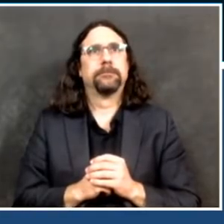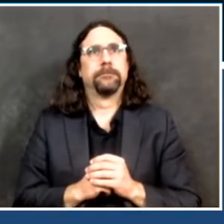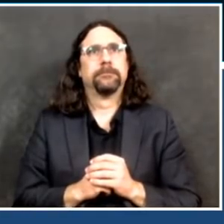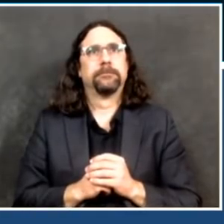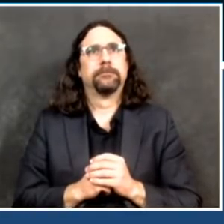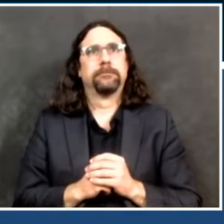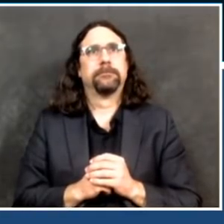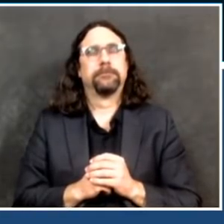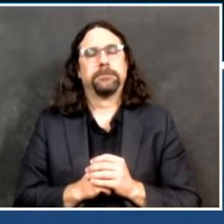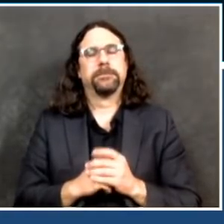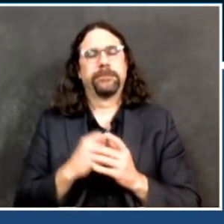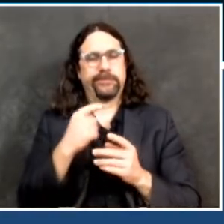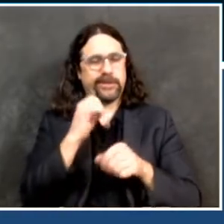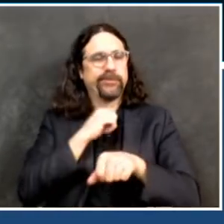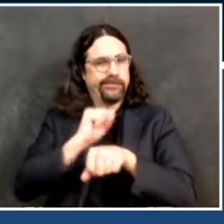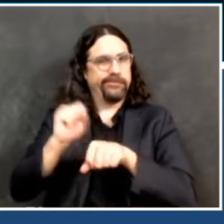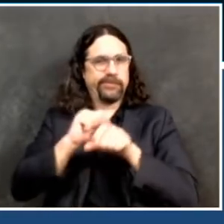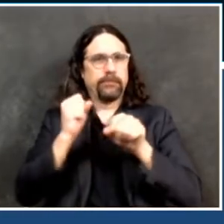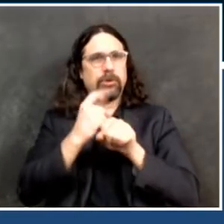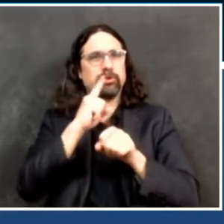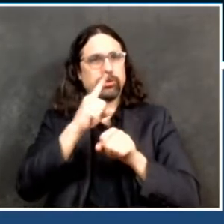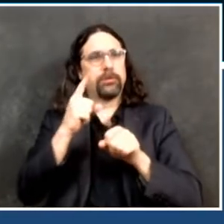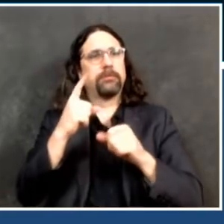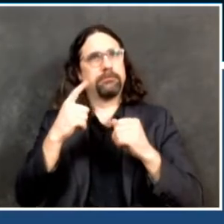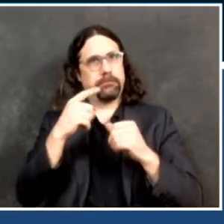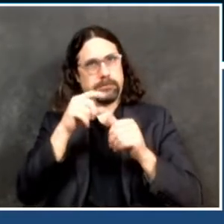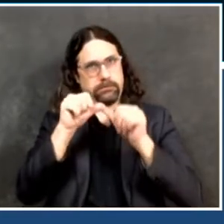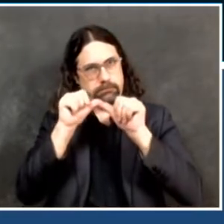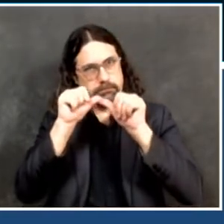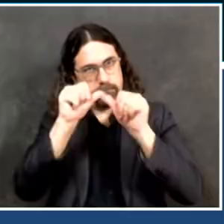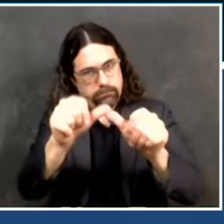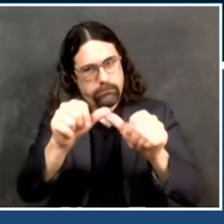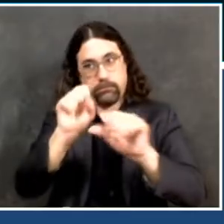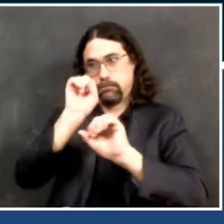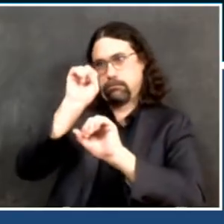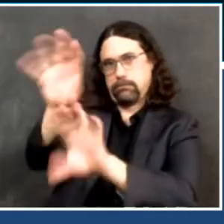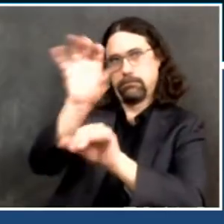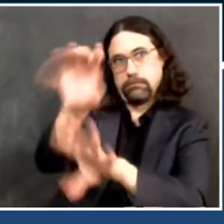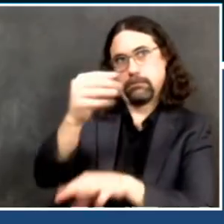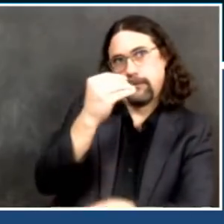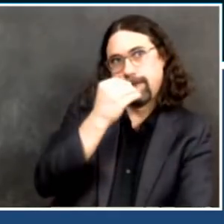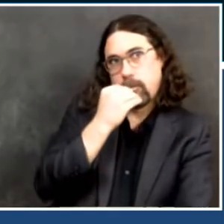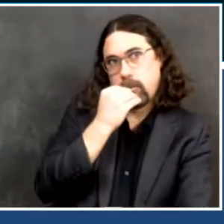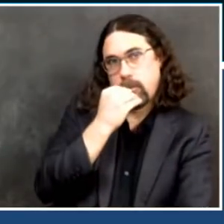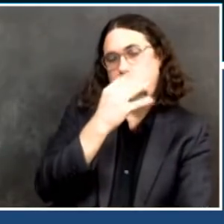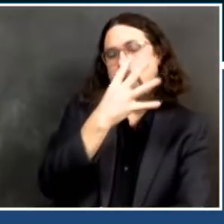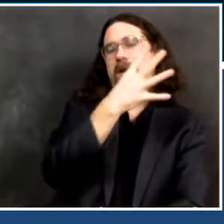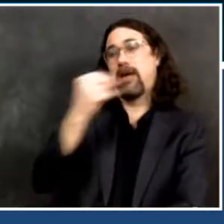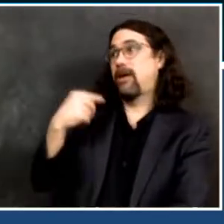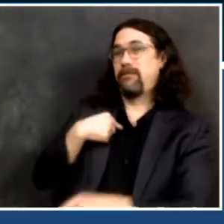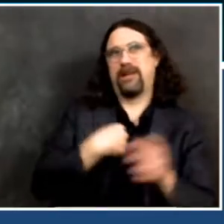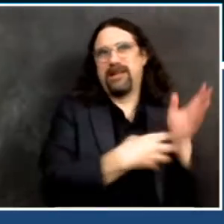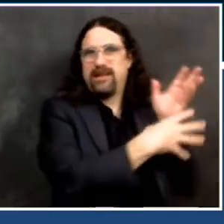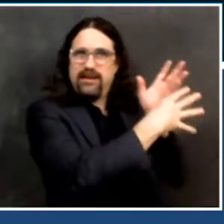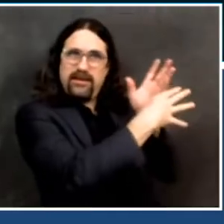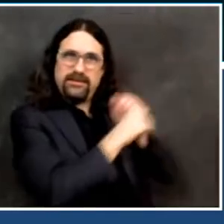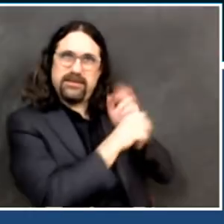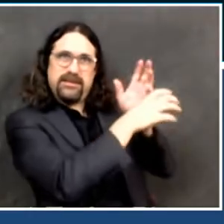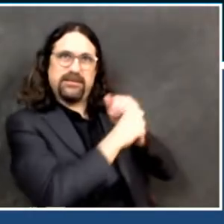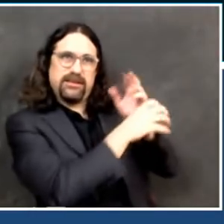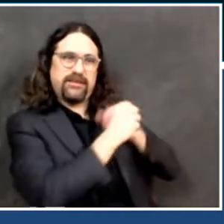Even a small disruption in the food supply would have a huge negative effect on New Yorkers. We won't let that happen.